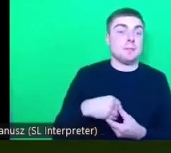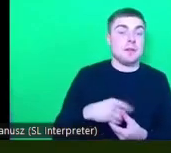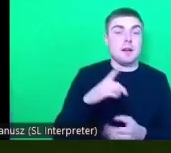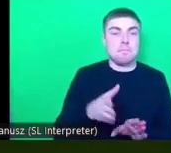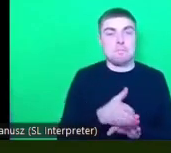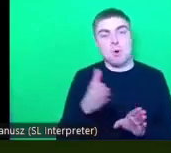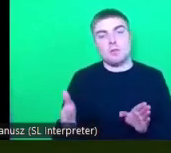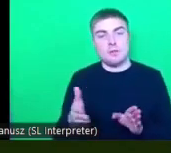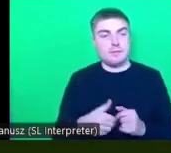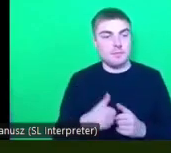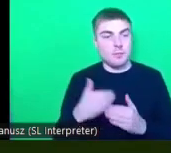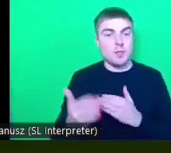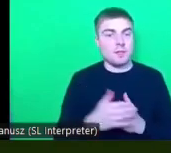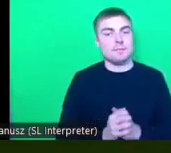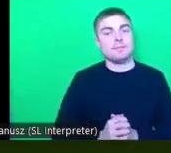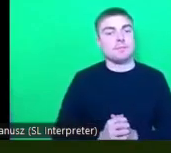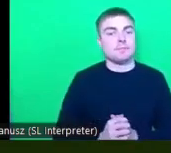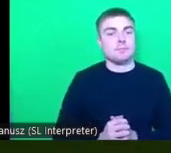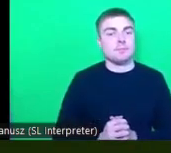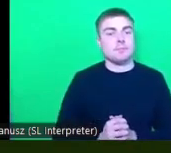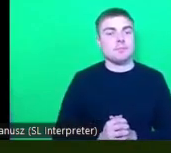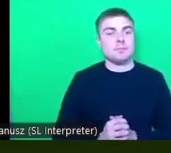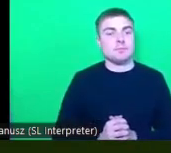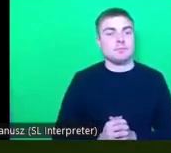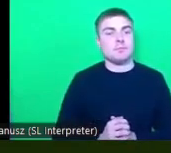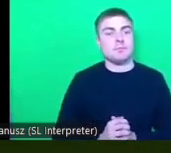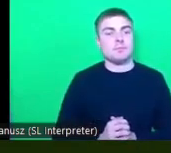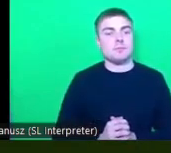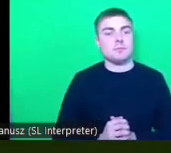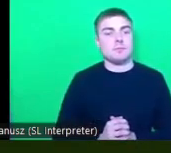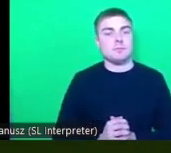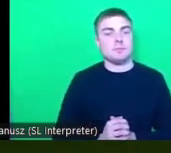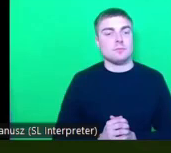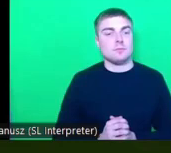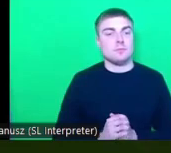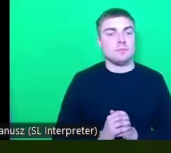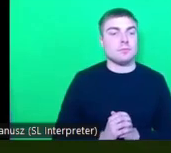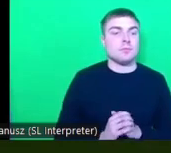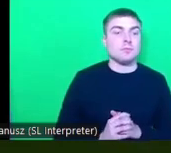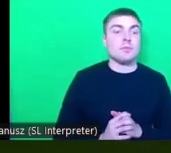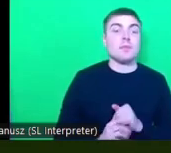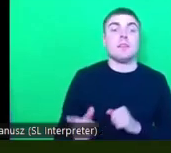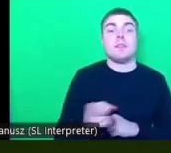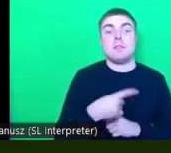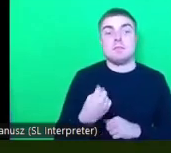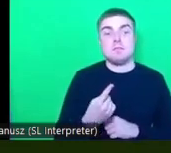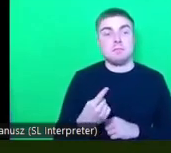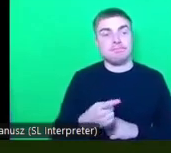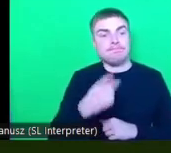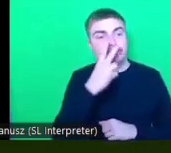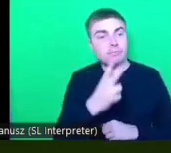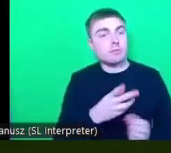not biological relevant. And we did then find that those other factors that are known to affect the browsing level actually